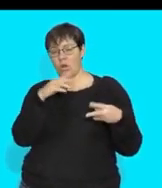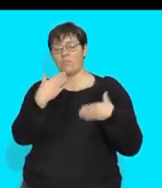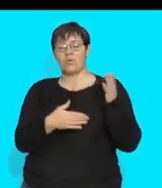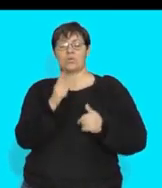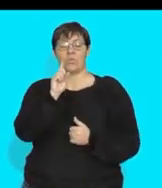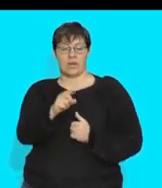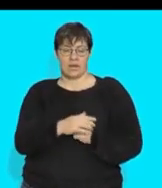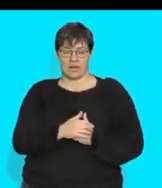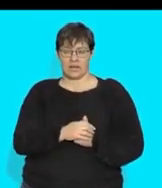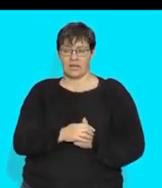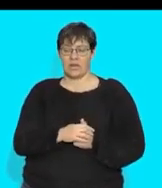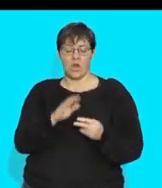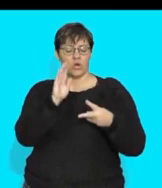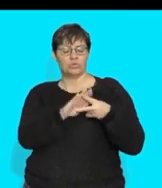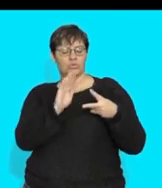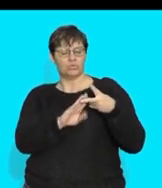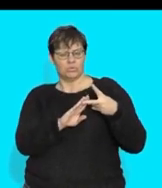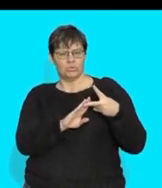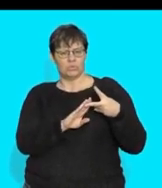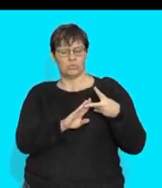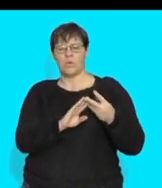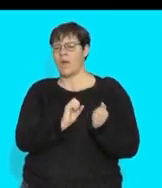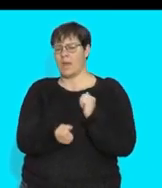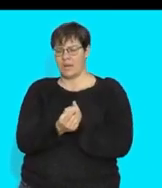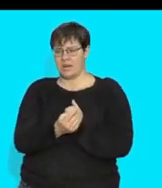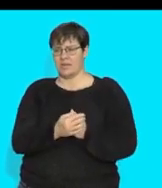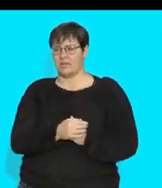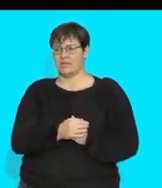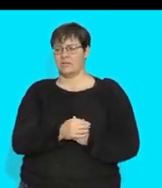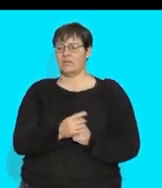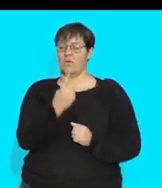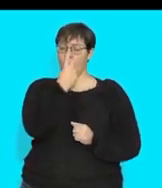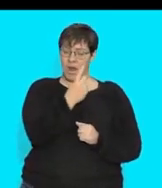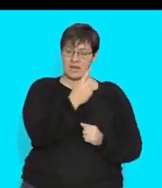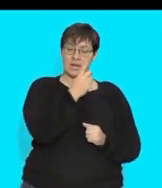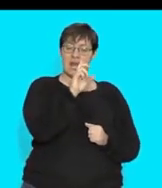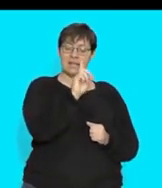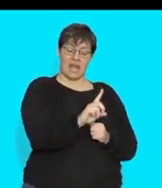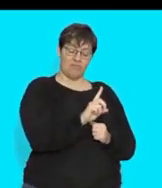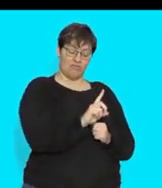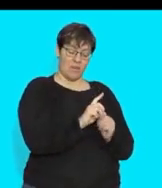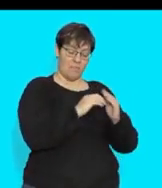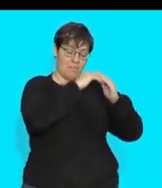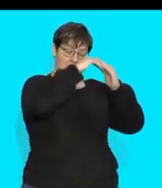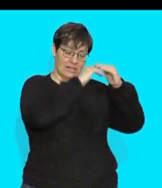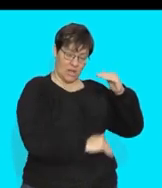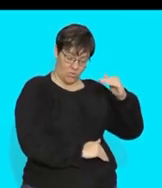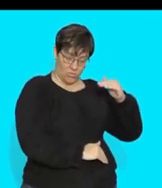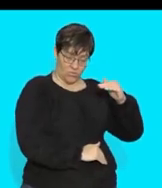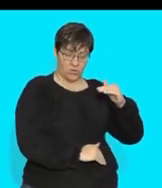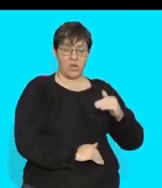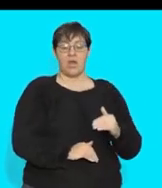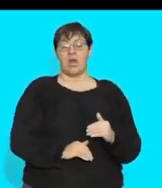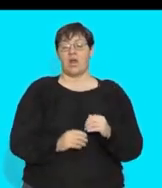know what were the 2 things that were happening. So this was 1 and this is 2. So what was the first thing? Number